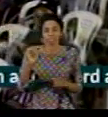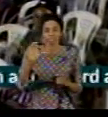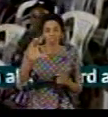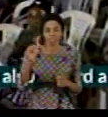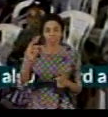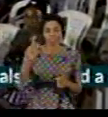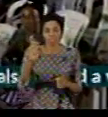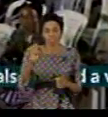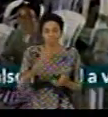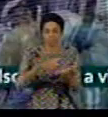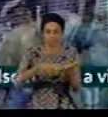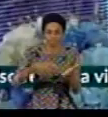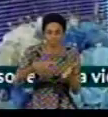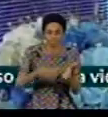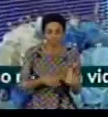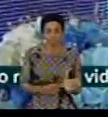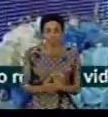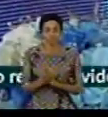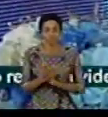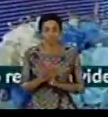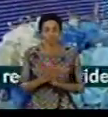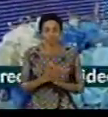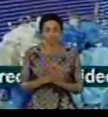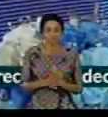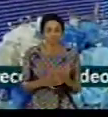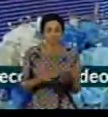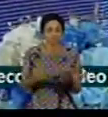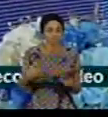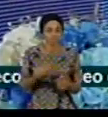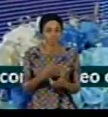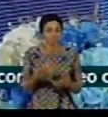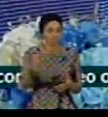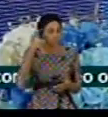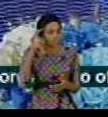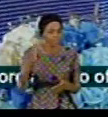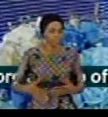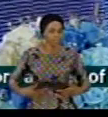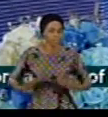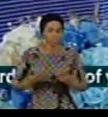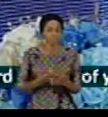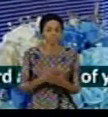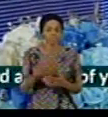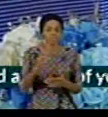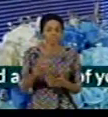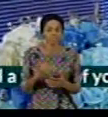we want to listen to Life testimony from alpha location here